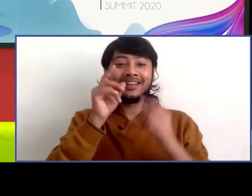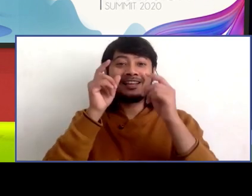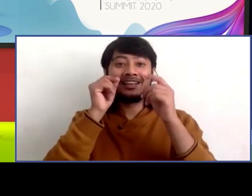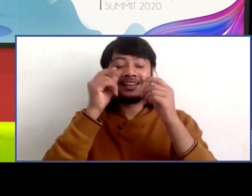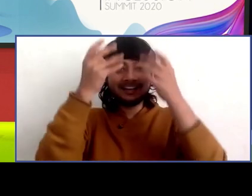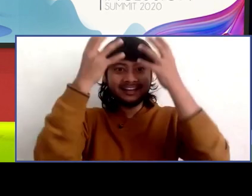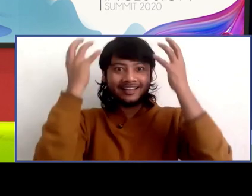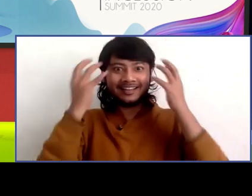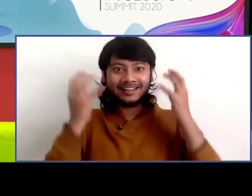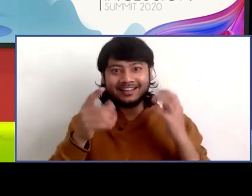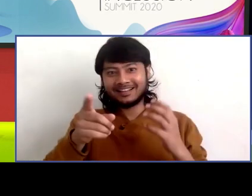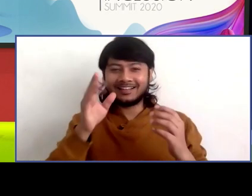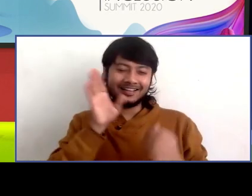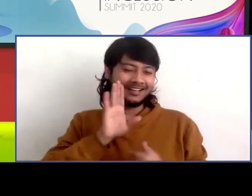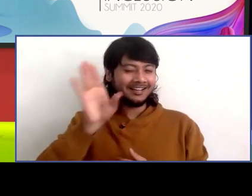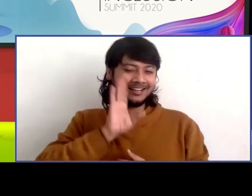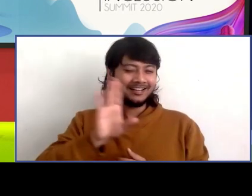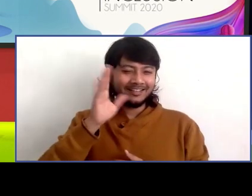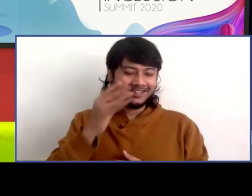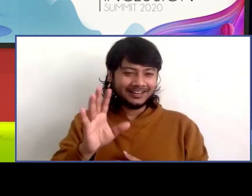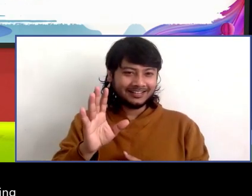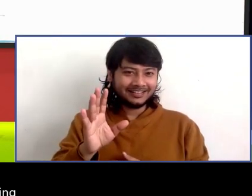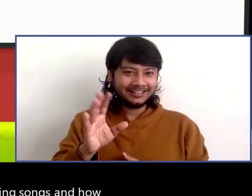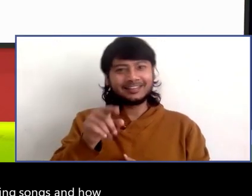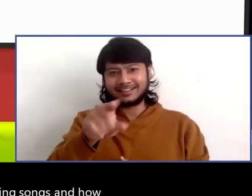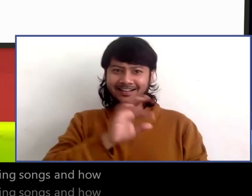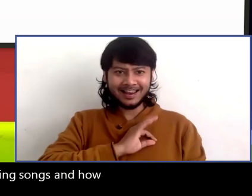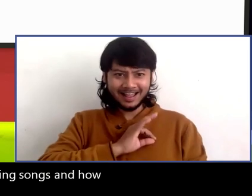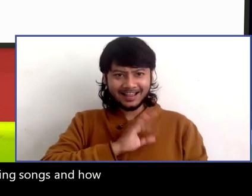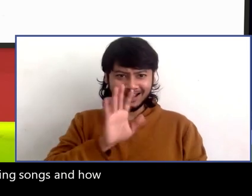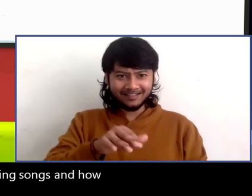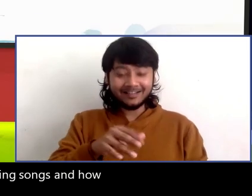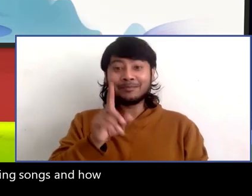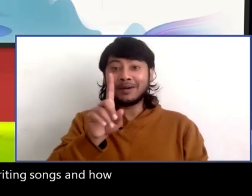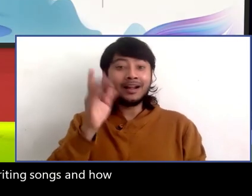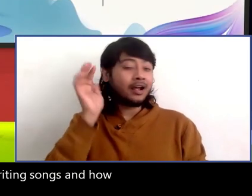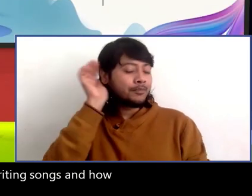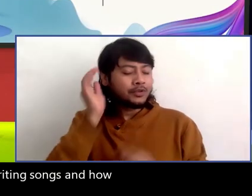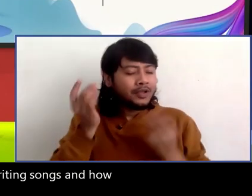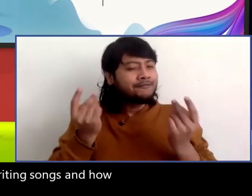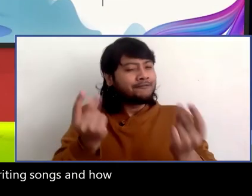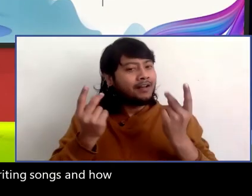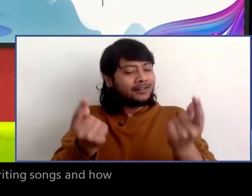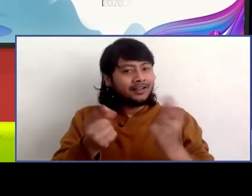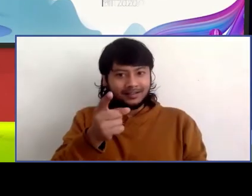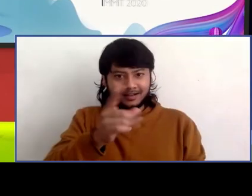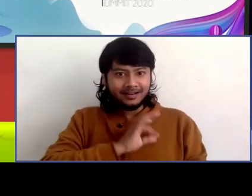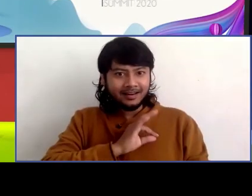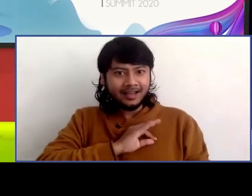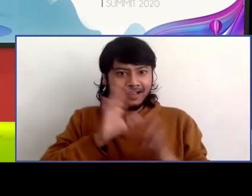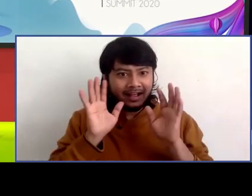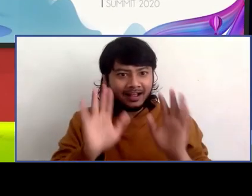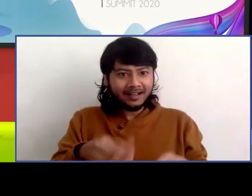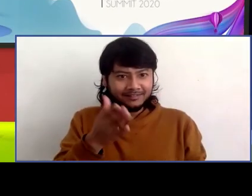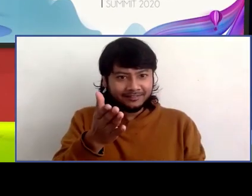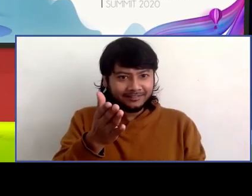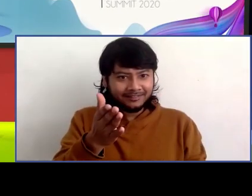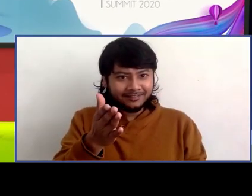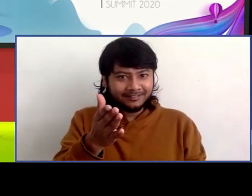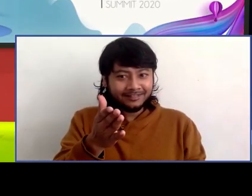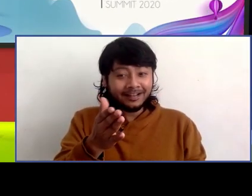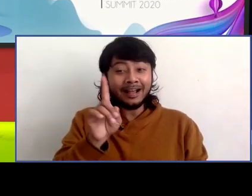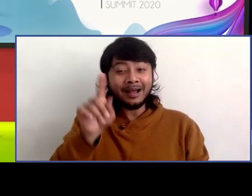like writing songs? And how many of you like rapping? Yeah. And wait for someone who does all of